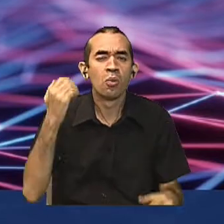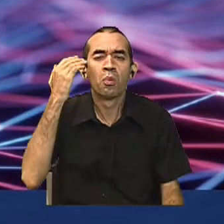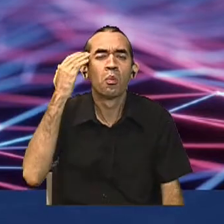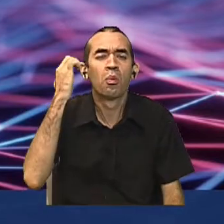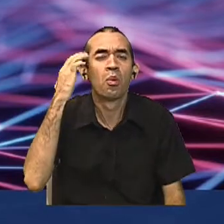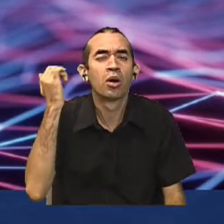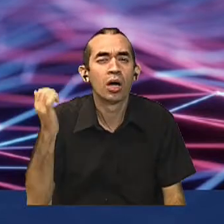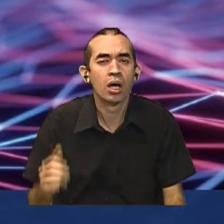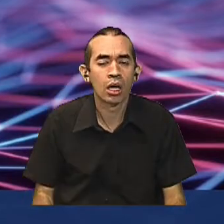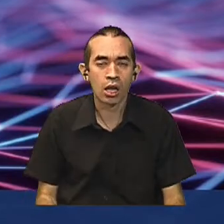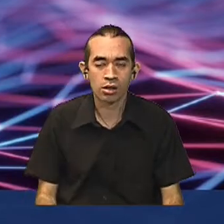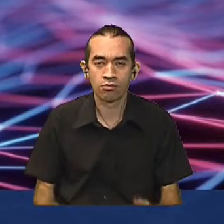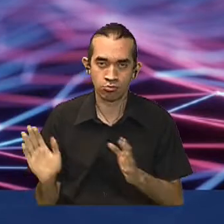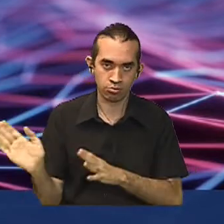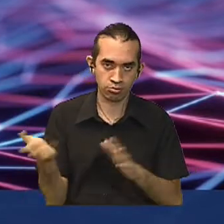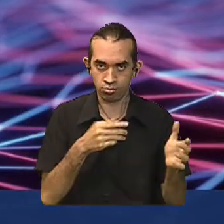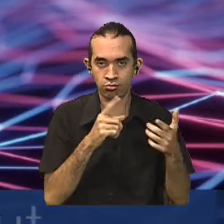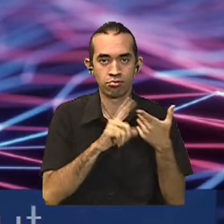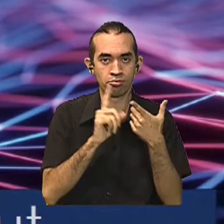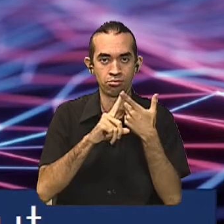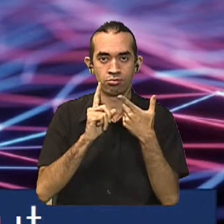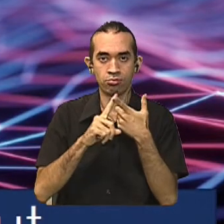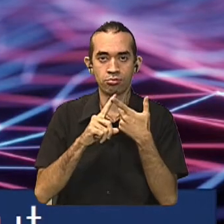Okay, let's continue with the other question.